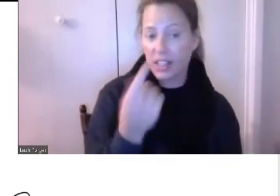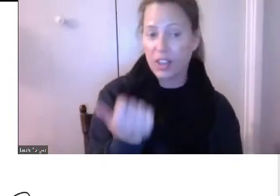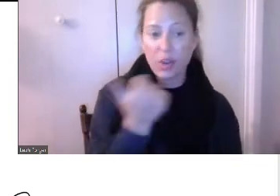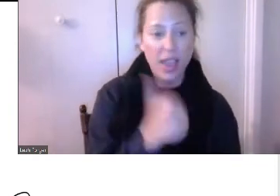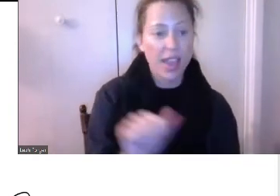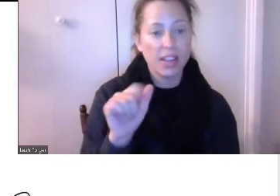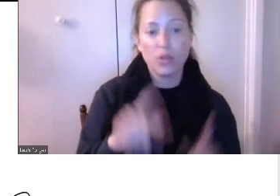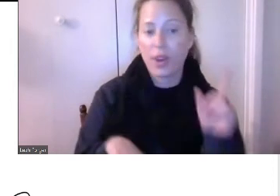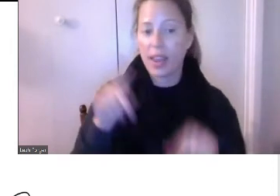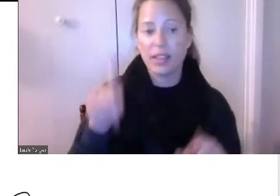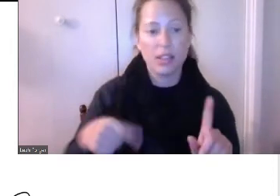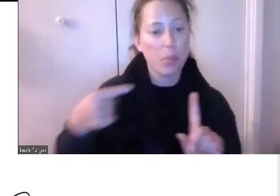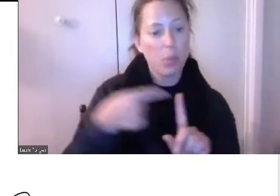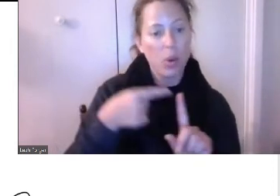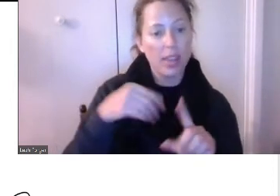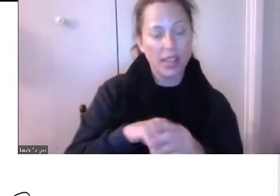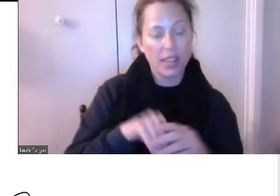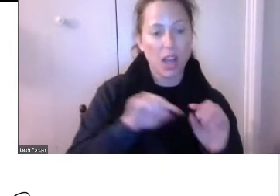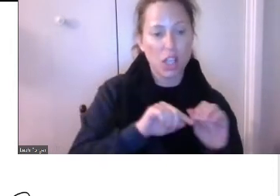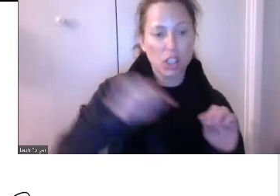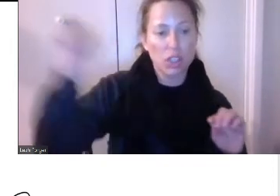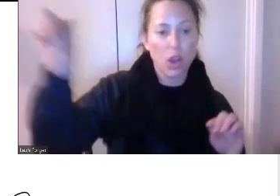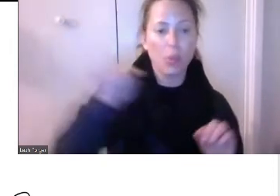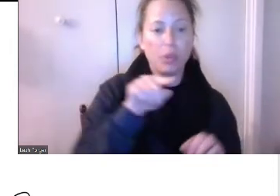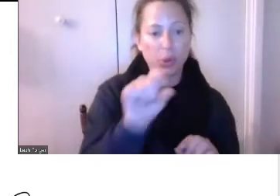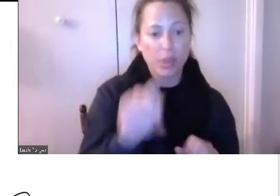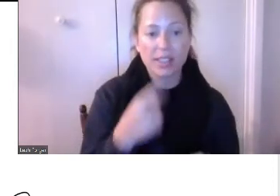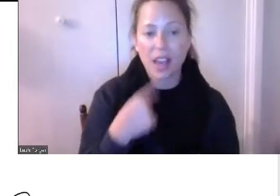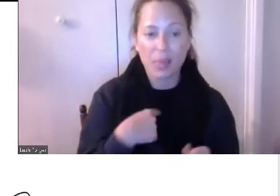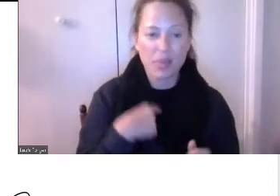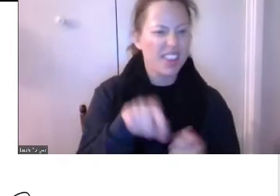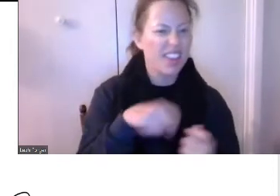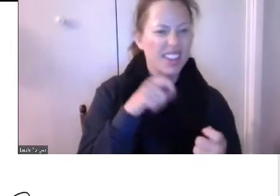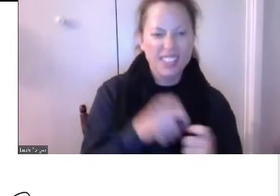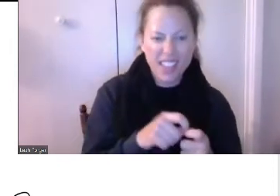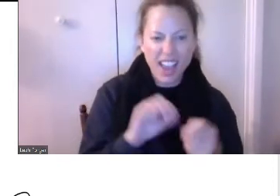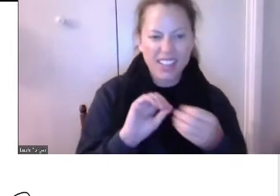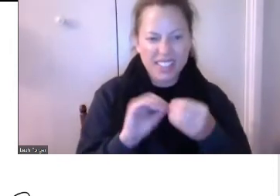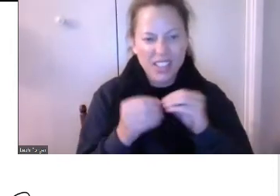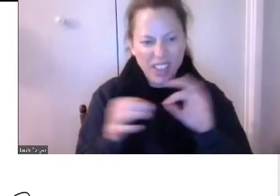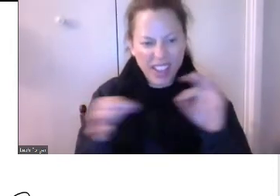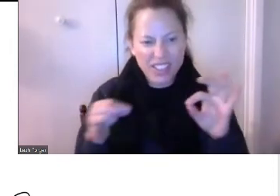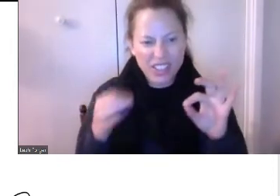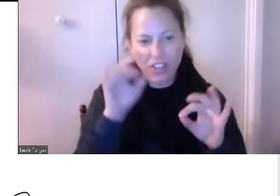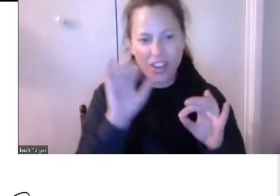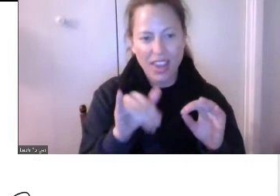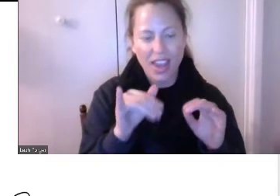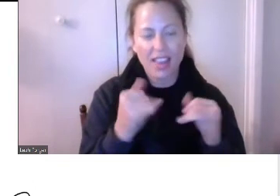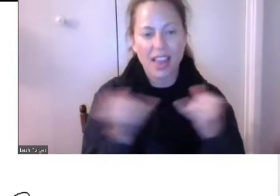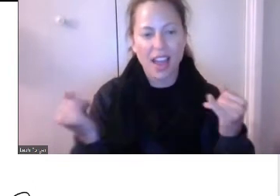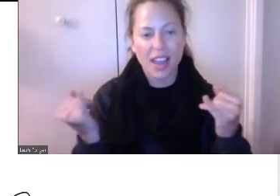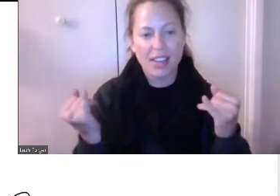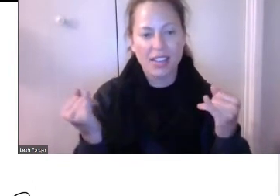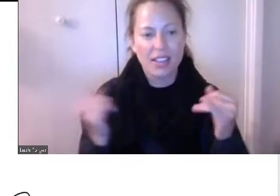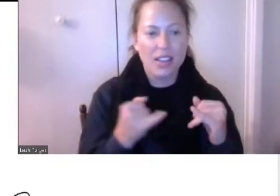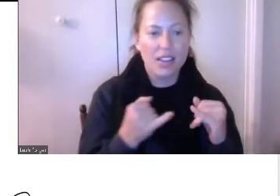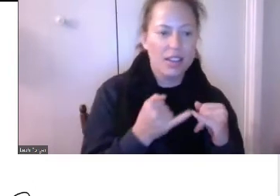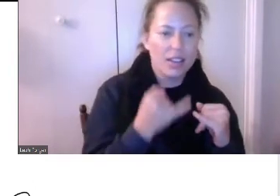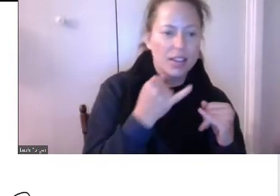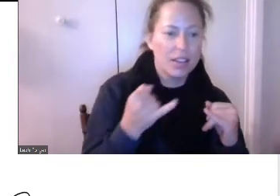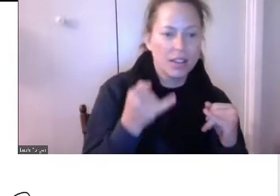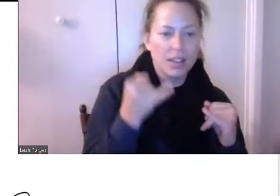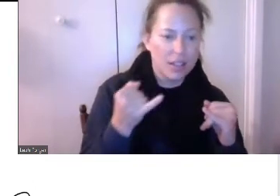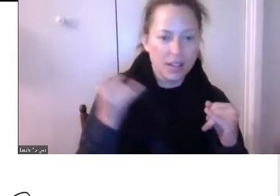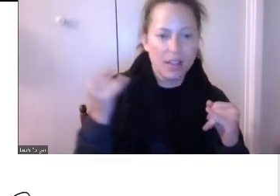slope, and you can tell me the exact equation of that line that has that point and has a slope